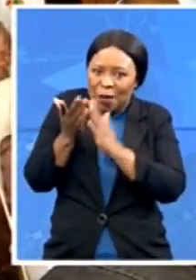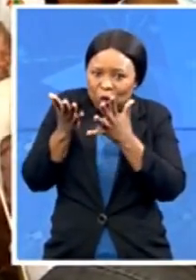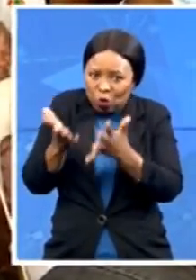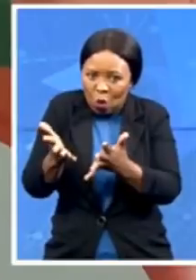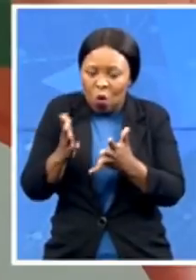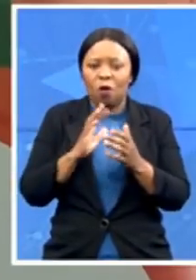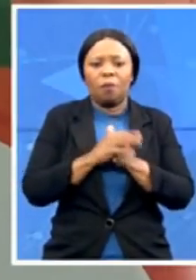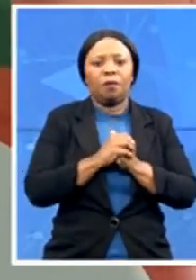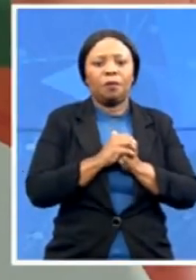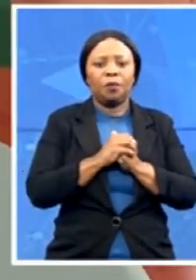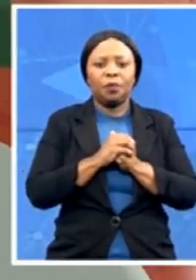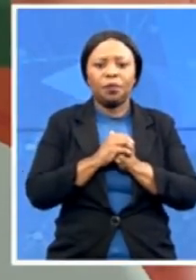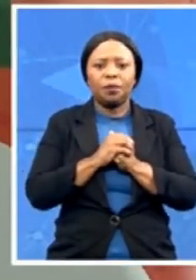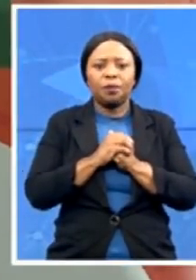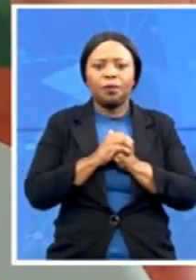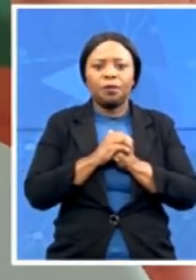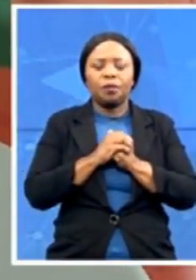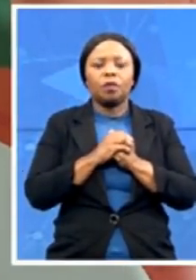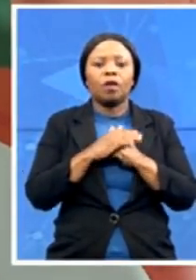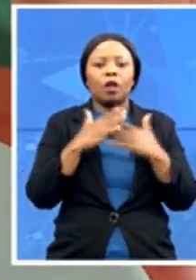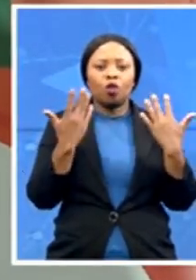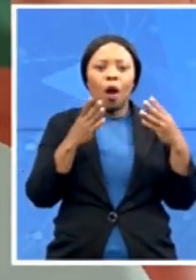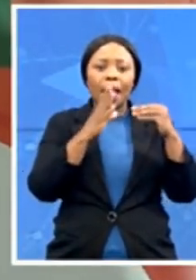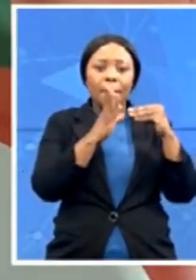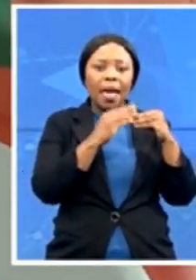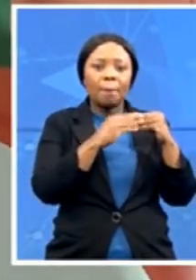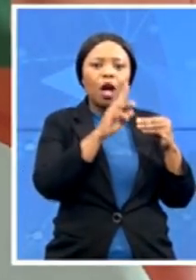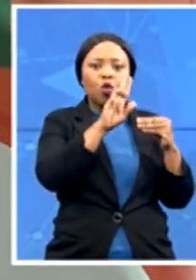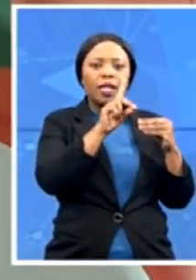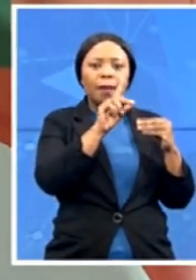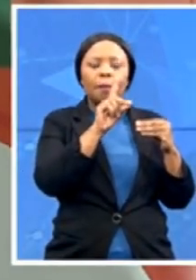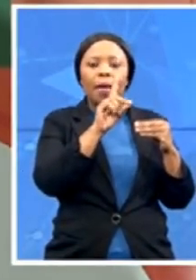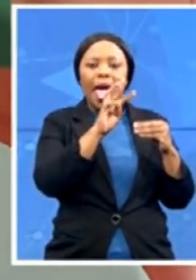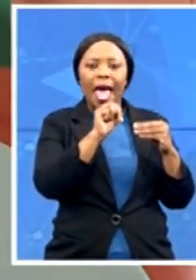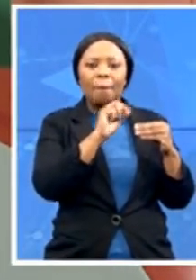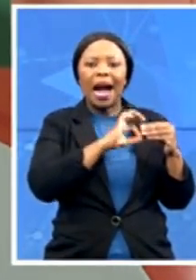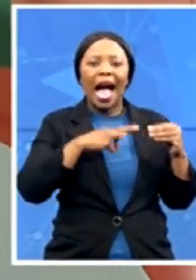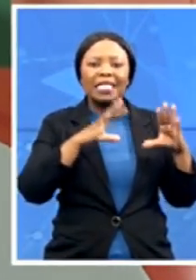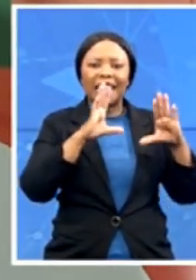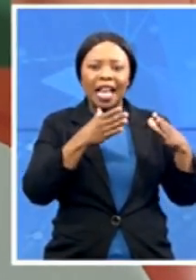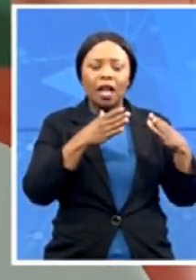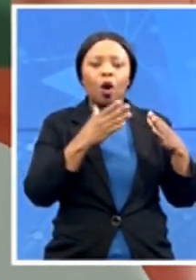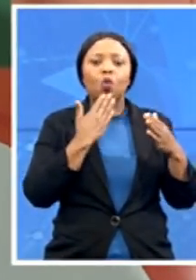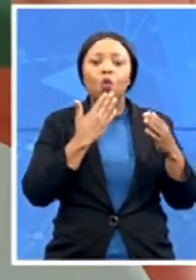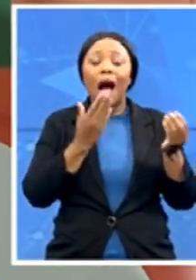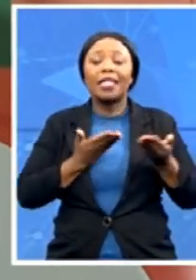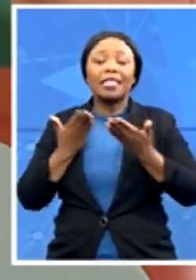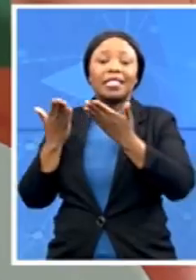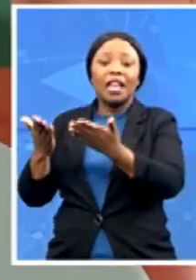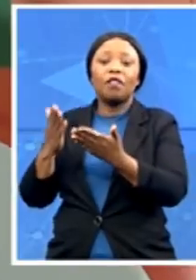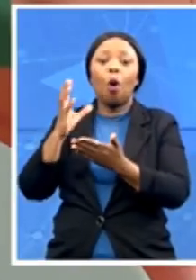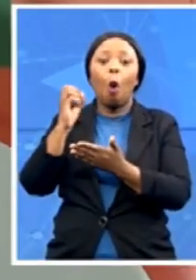Masibulele members ze UDM ocebo councillor abaseva ku OR Tambo because bathe